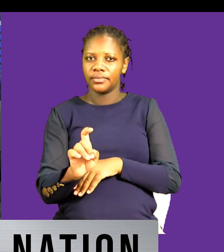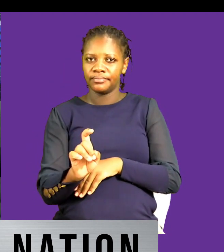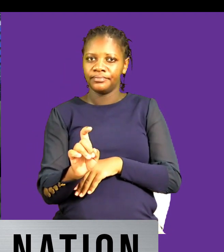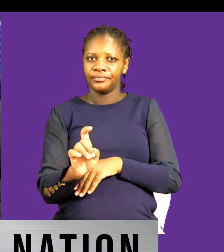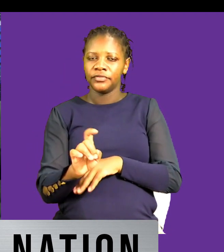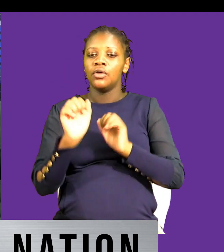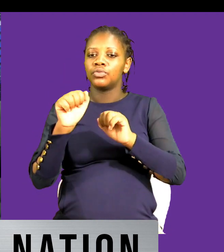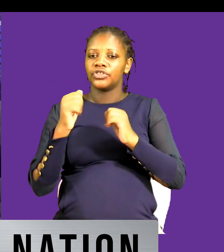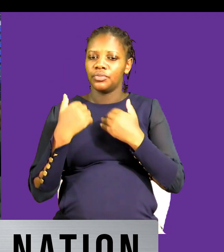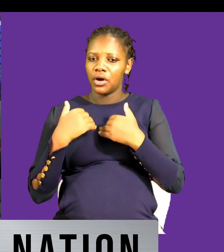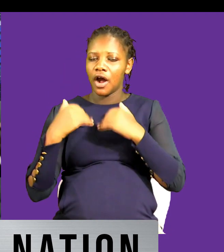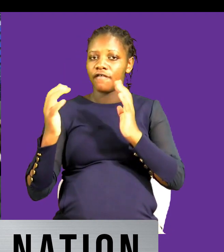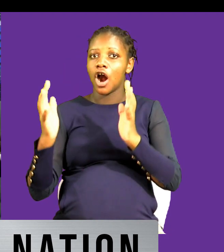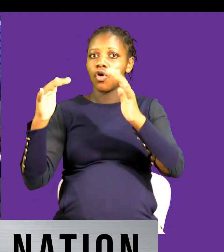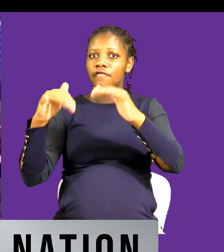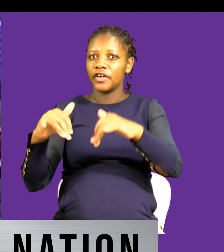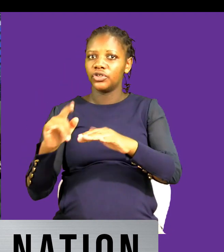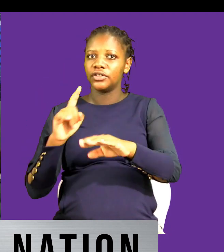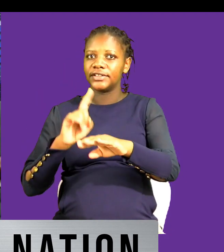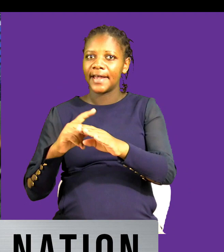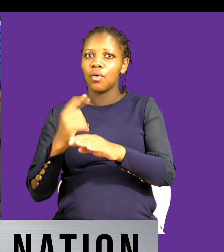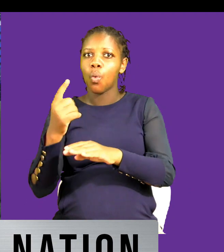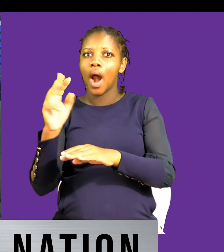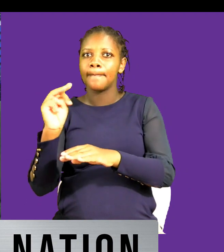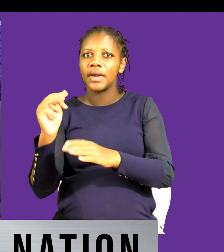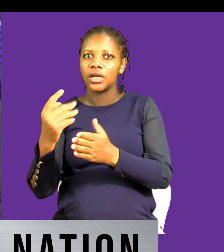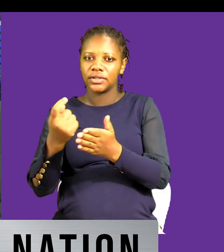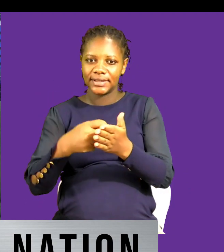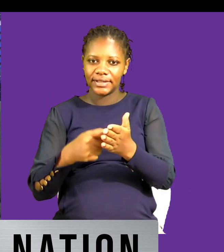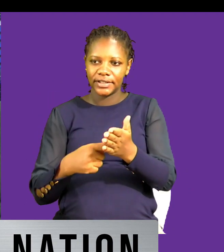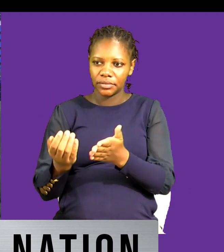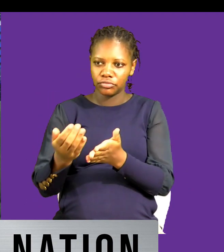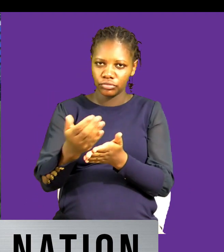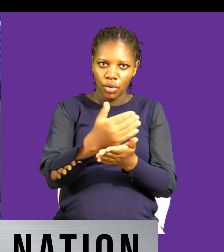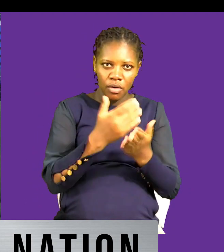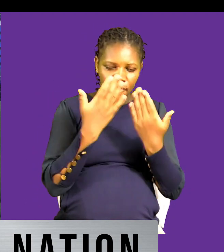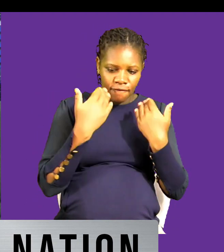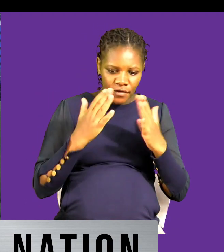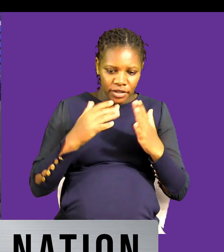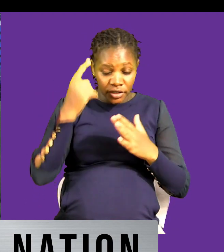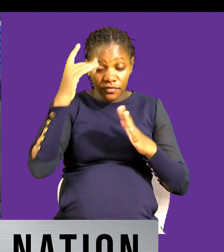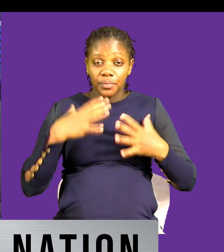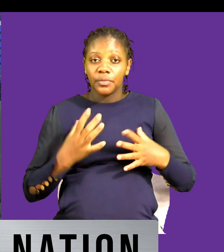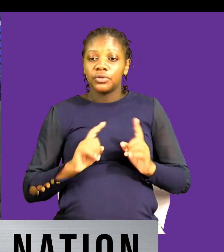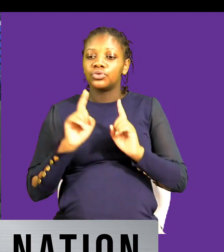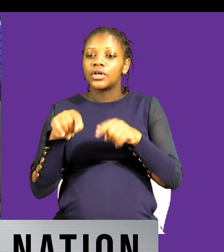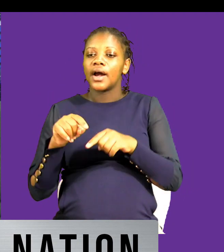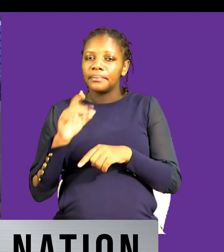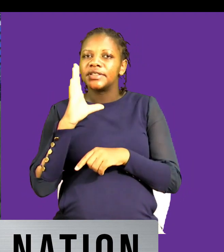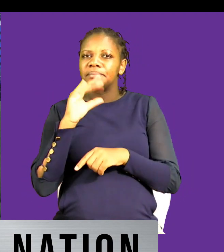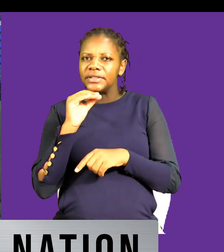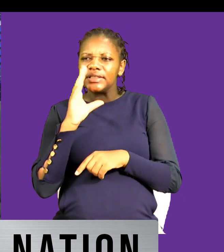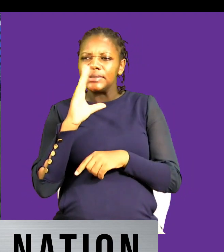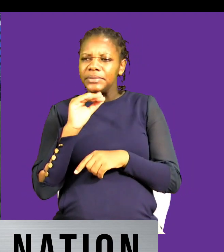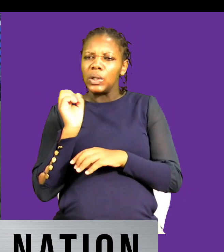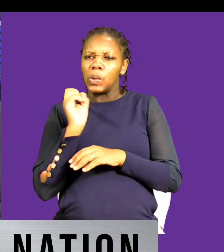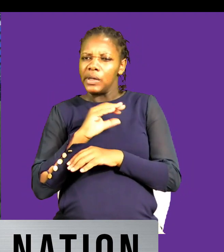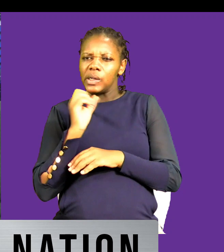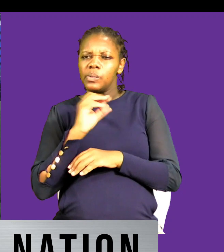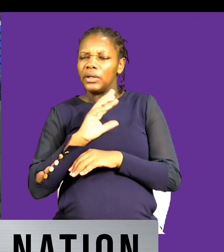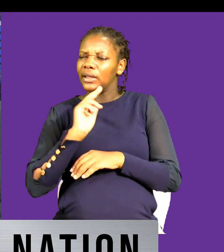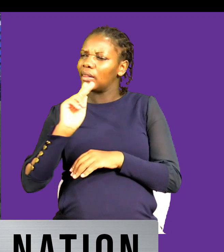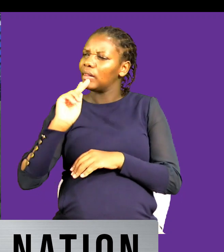have a convention when we have collected 1 million signatures for Wananchi to come and talk their issues, so that we are going to get the bill